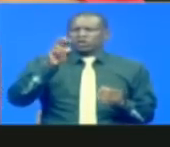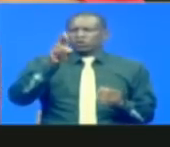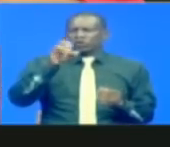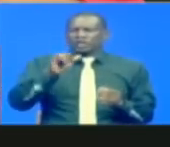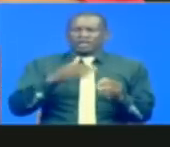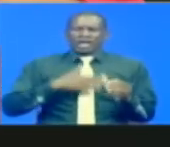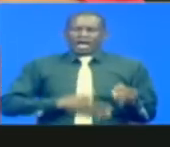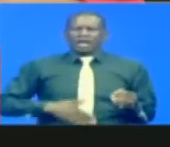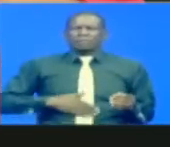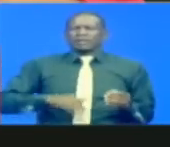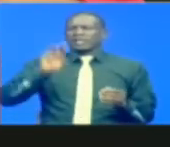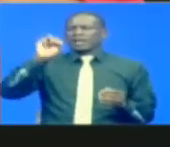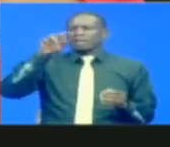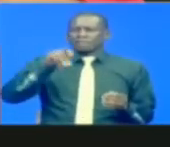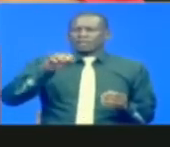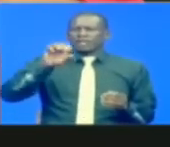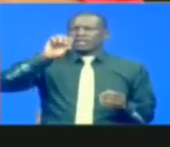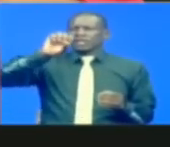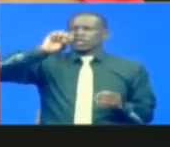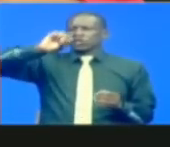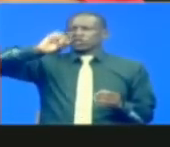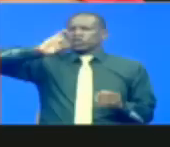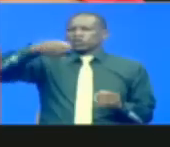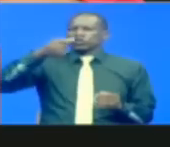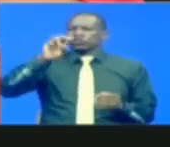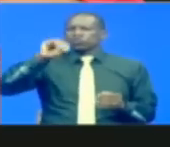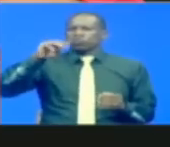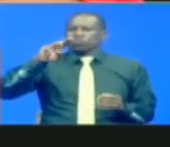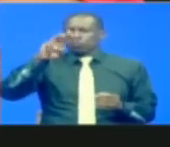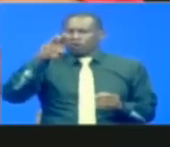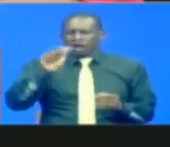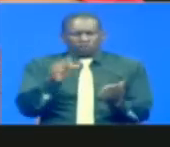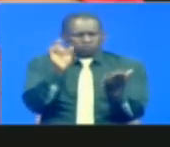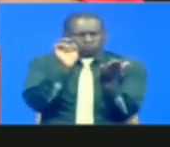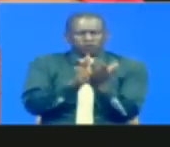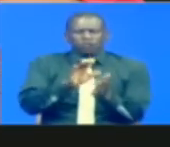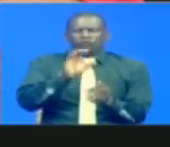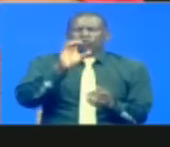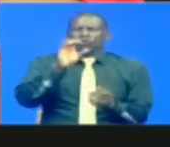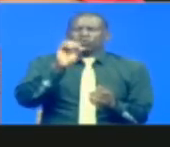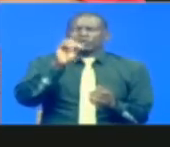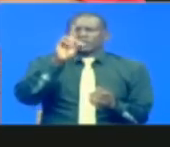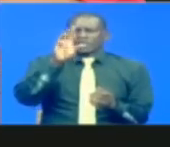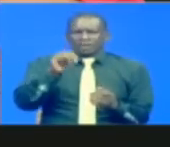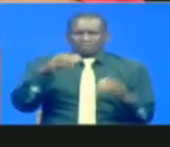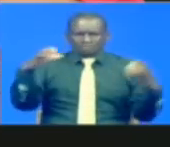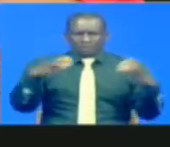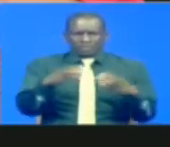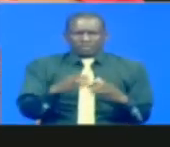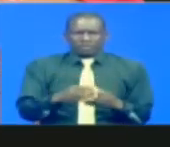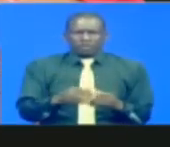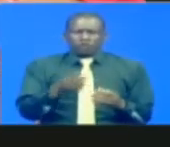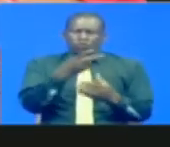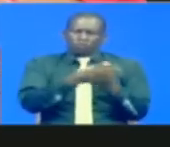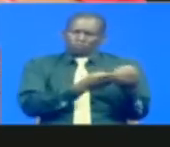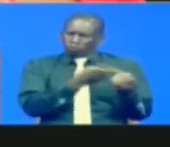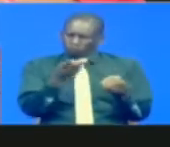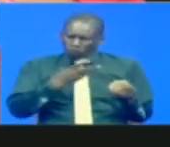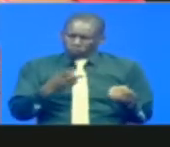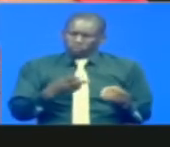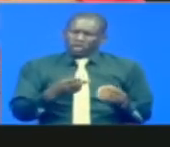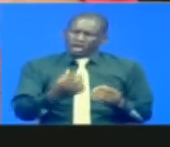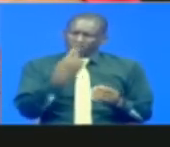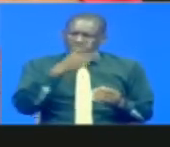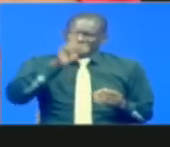Malindi Member of Parliament Aisha Jumwa have been expelled from the Orange Democratic Movement Party, ODM. Now, the two have been found guilty